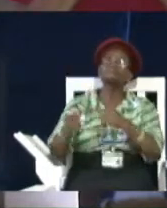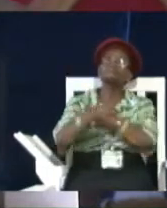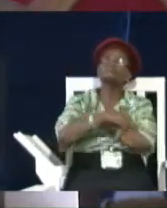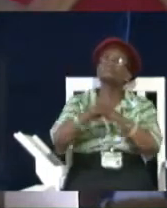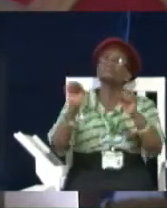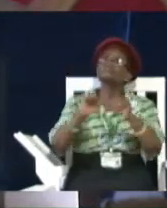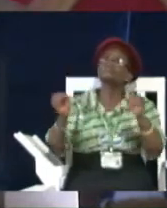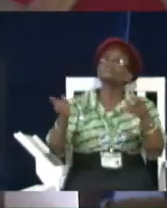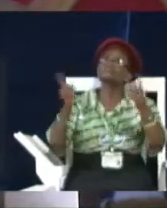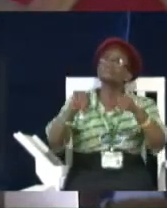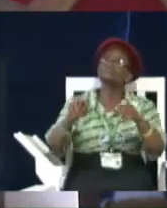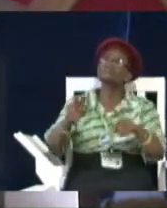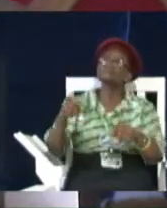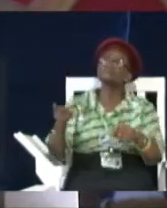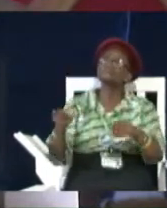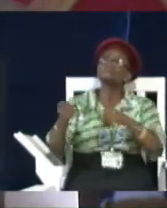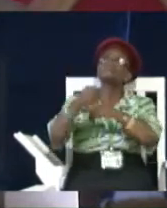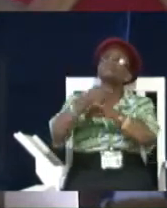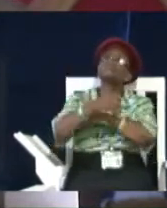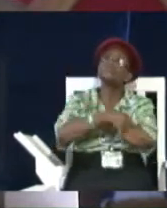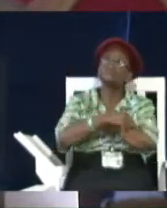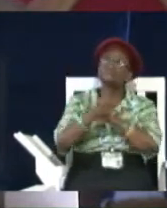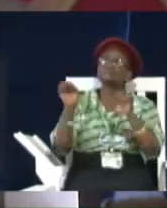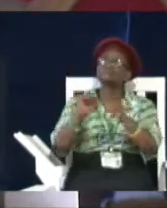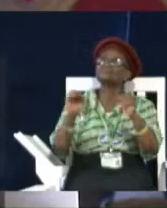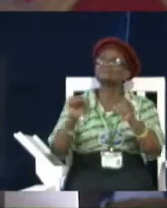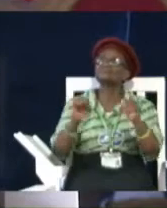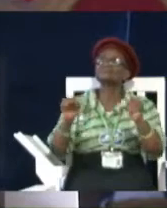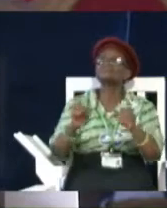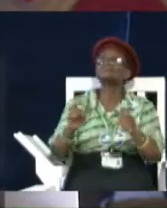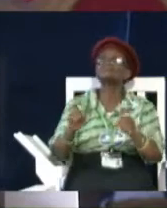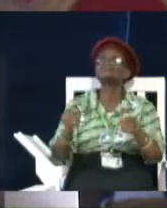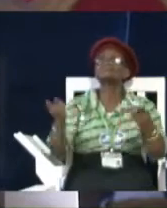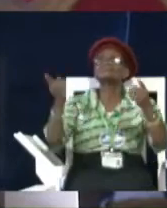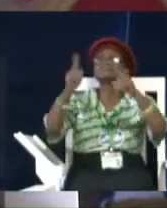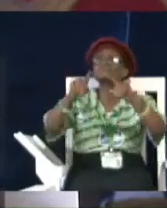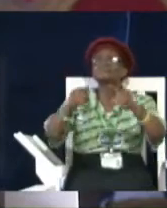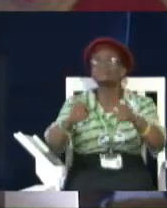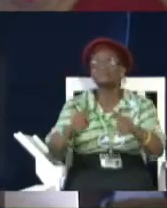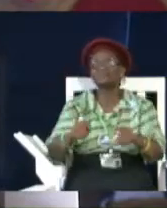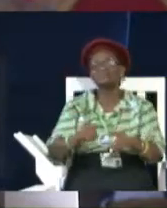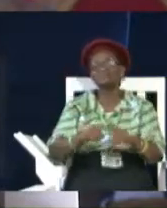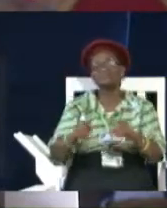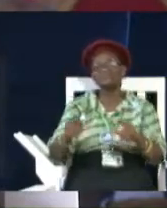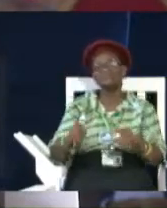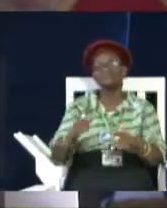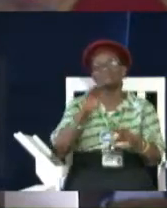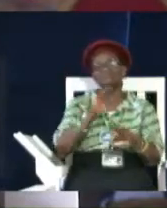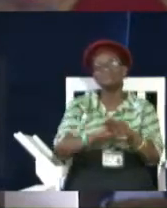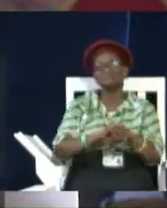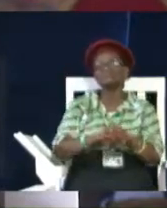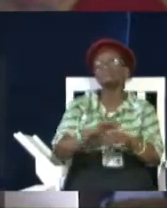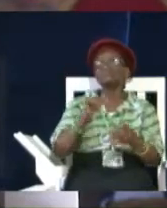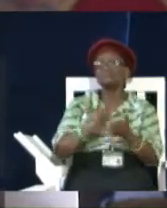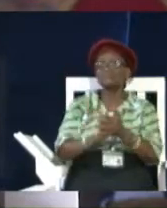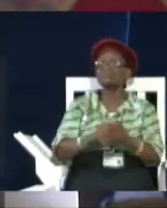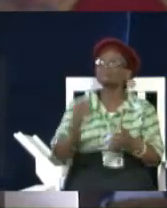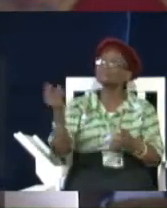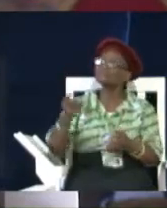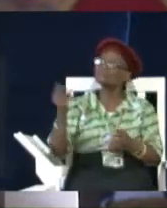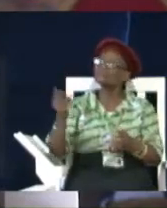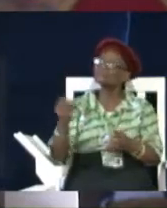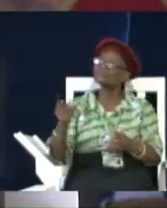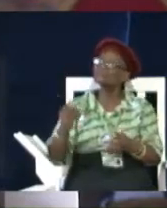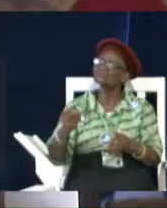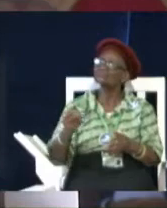happened. But on that Wednesday, some of the older ones here will remember, the power of